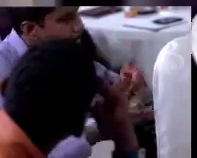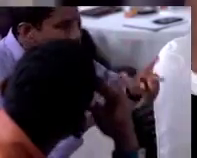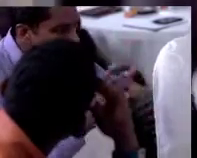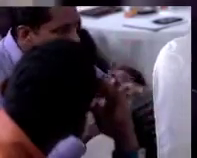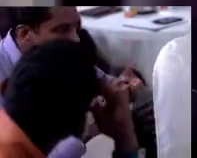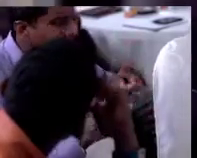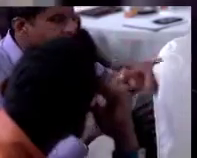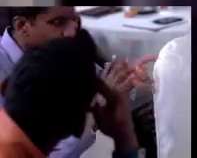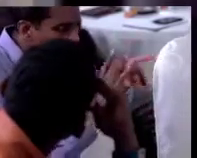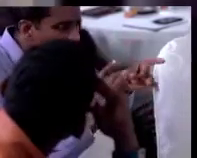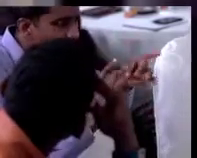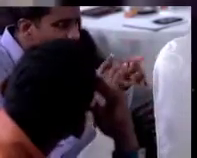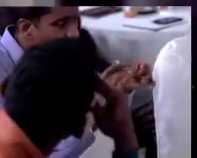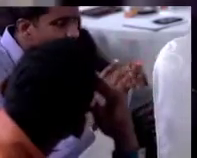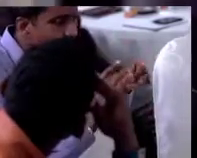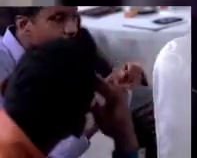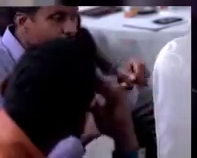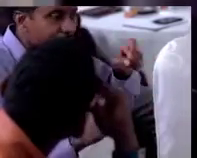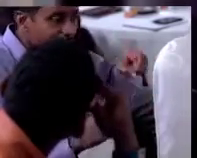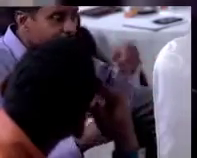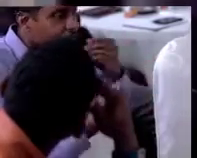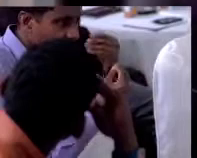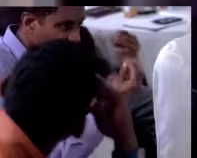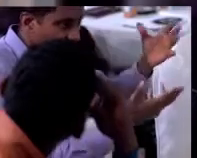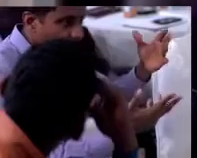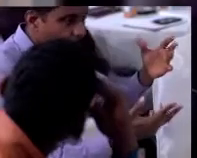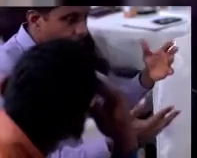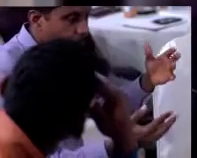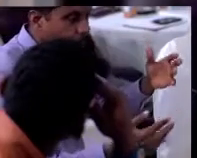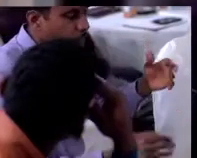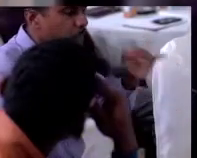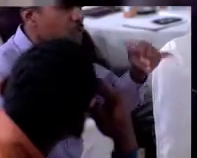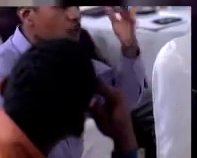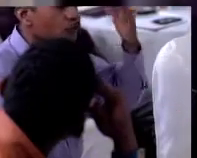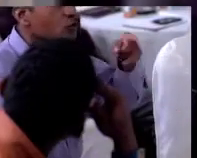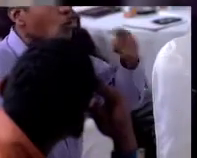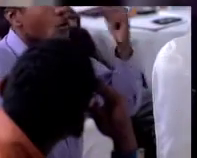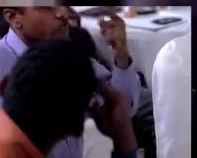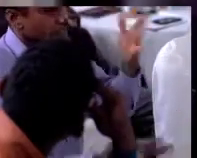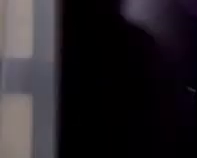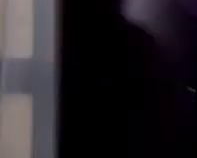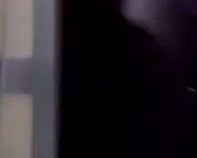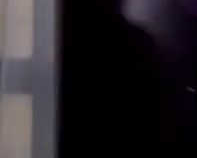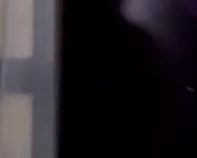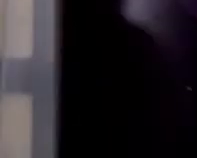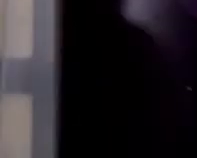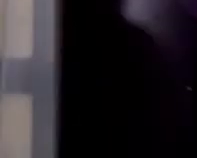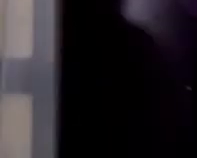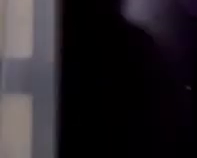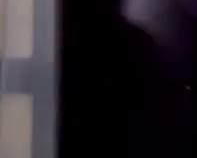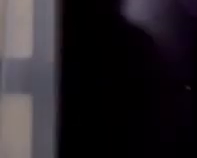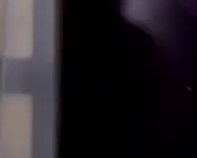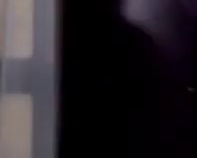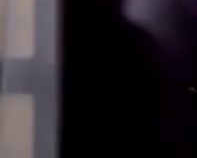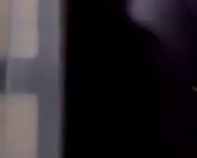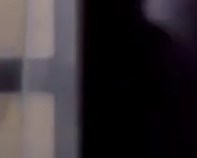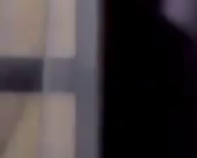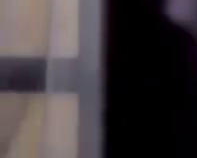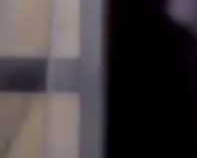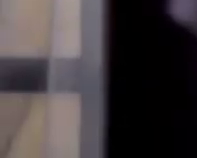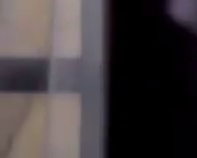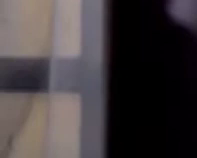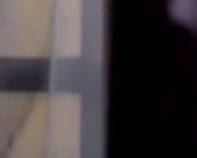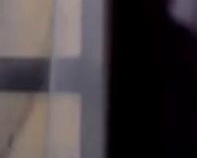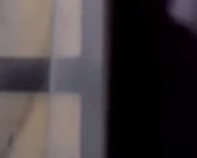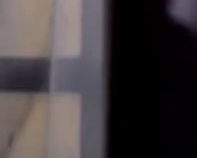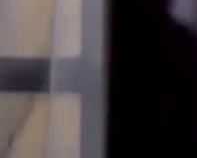and to help them say what they need to say, you know. And that's why you always hear me referencing historical,